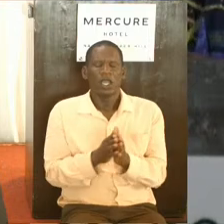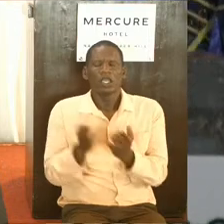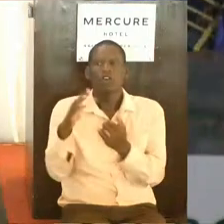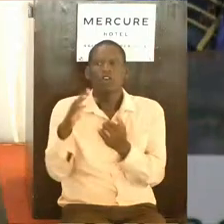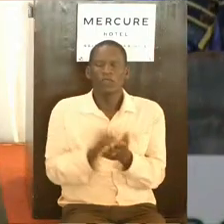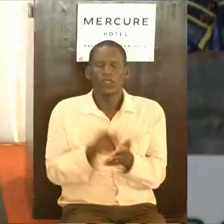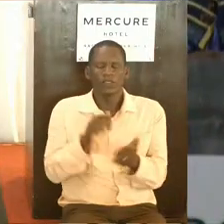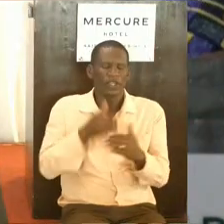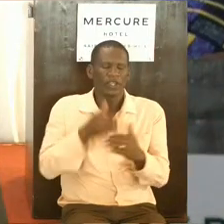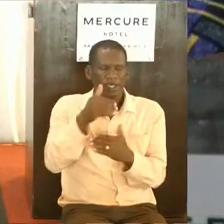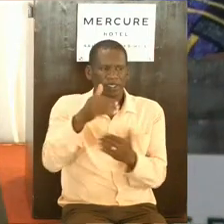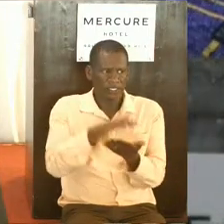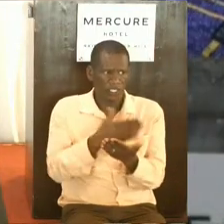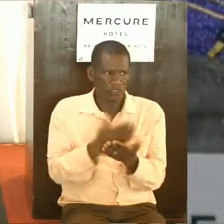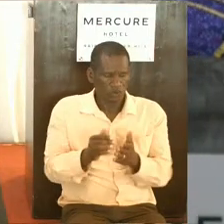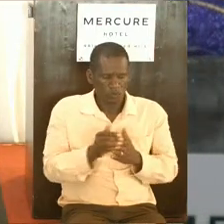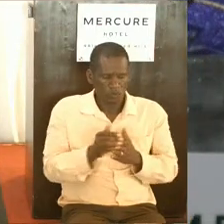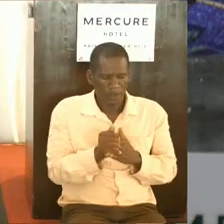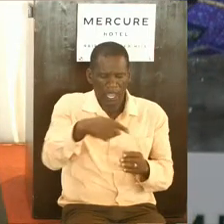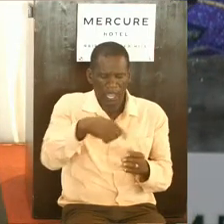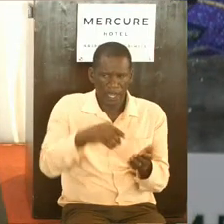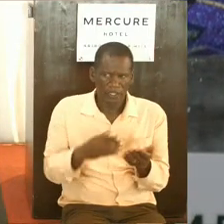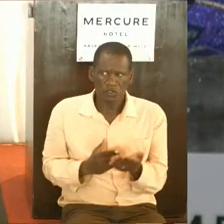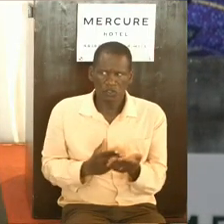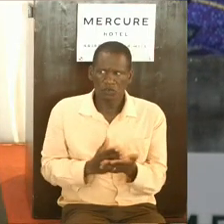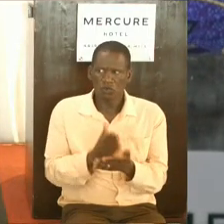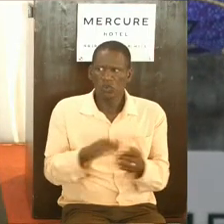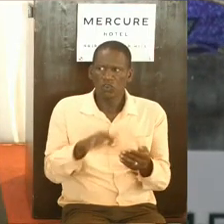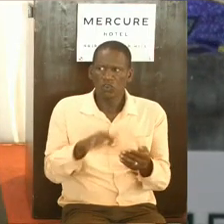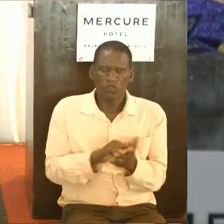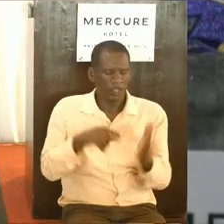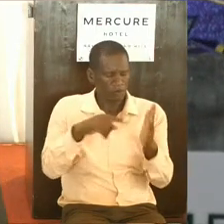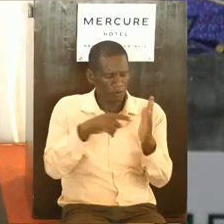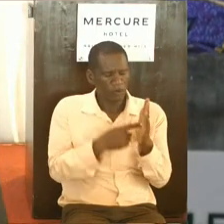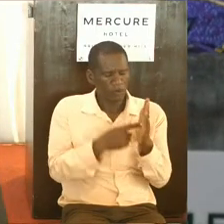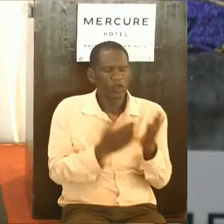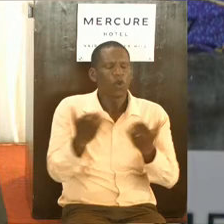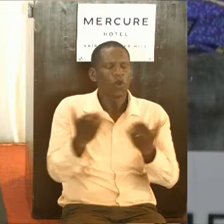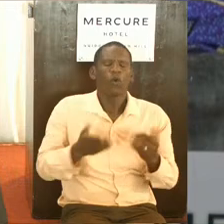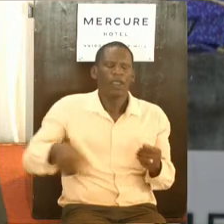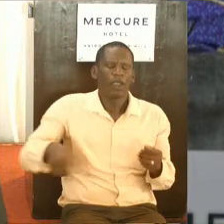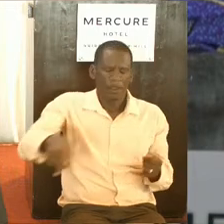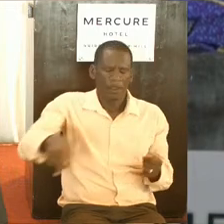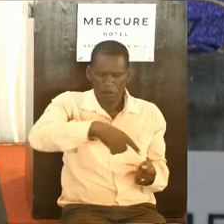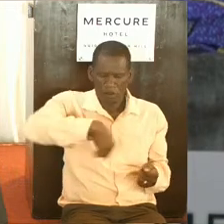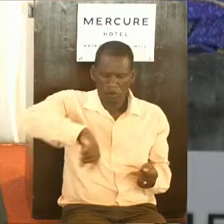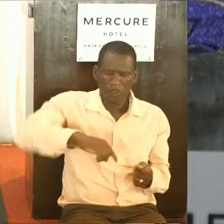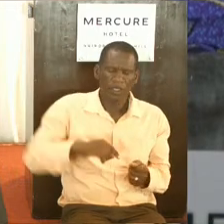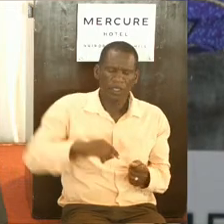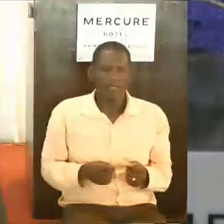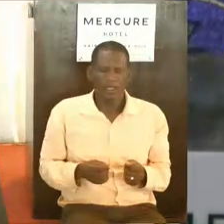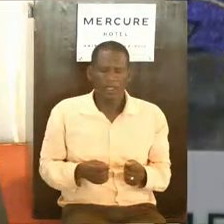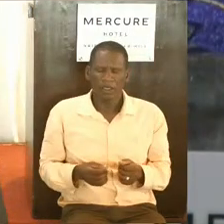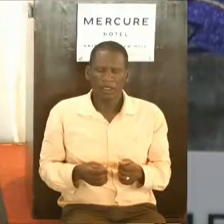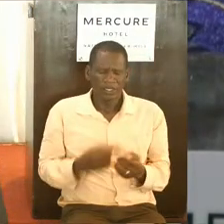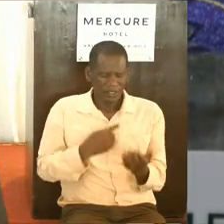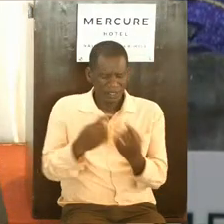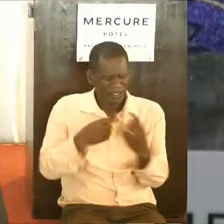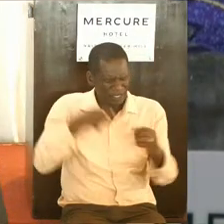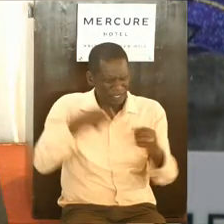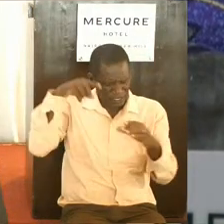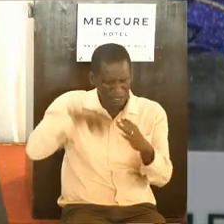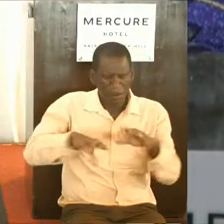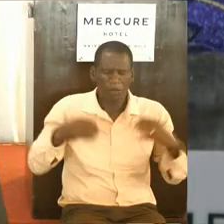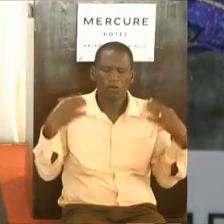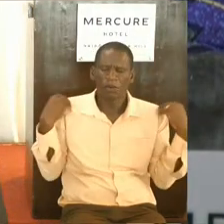hope that this next session takes us towards that point where we delve a little bit further into